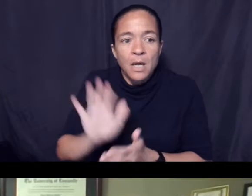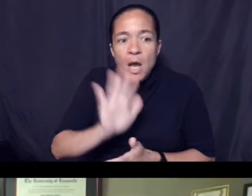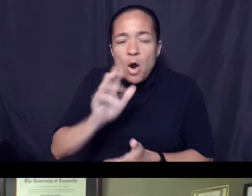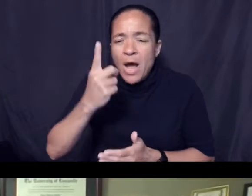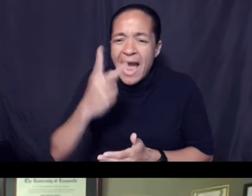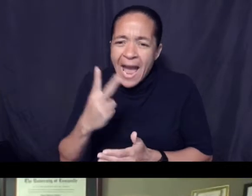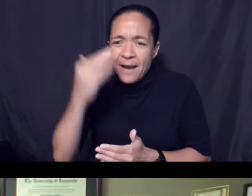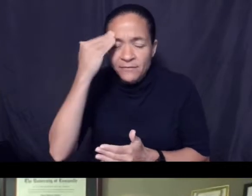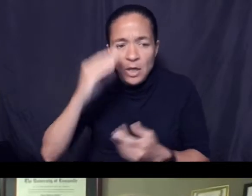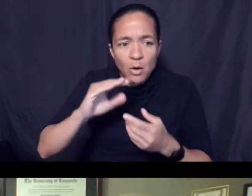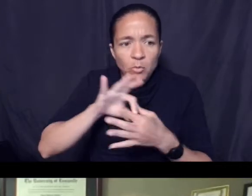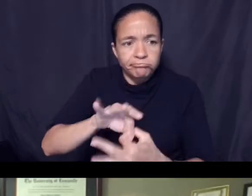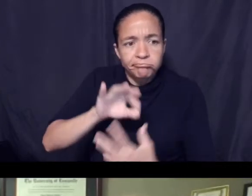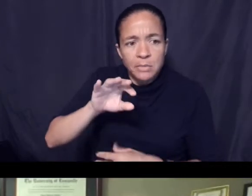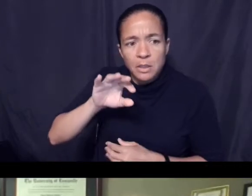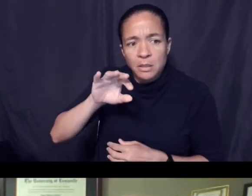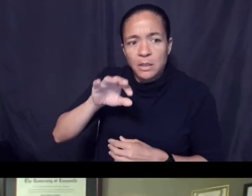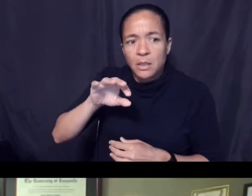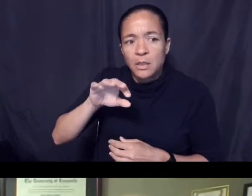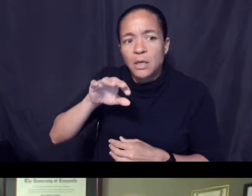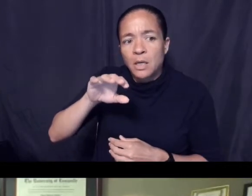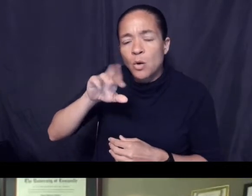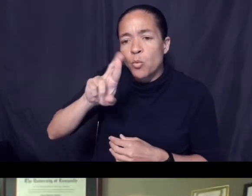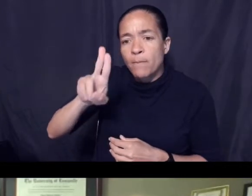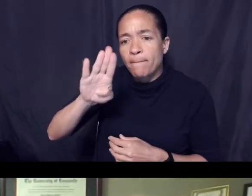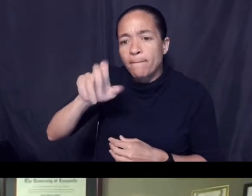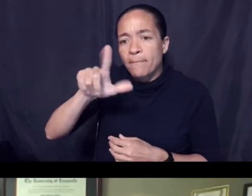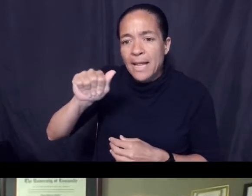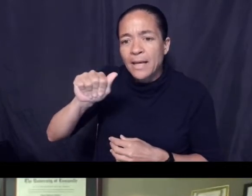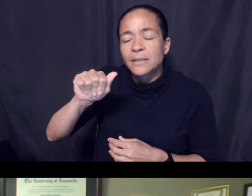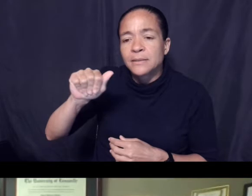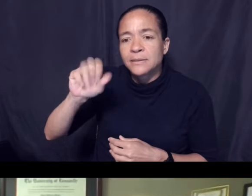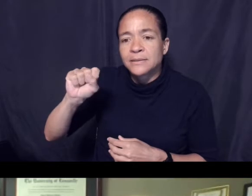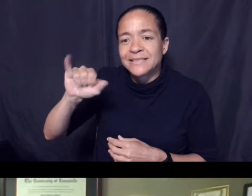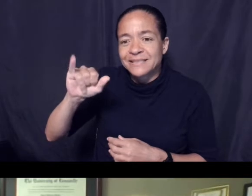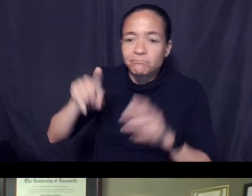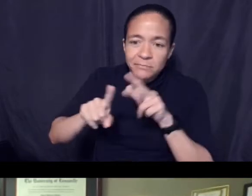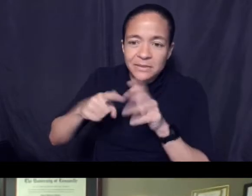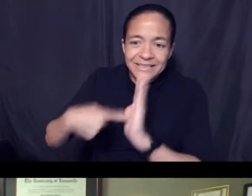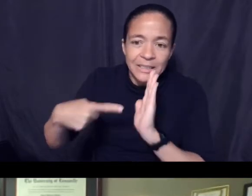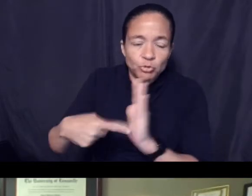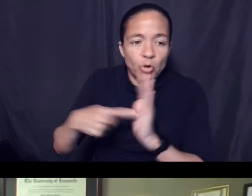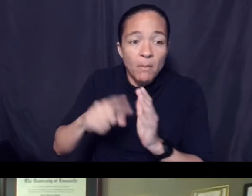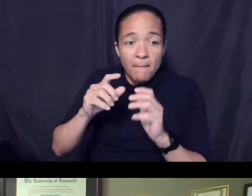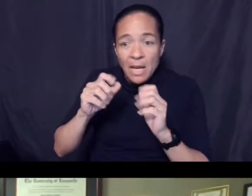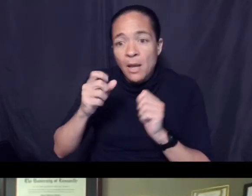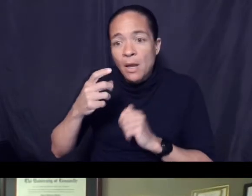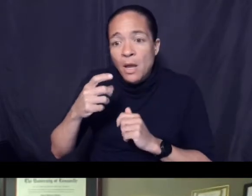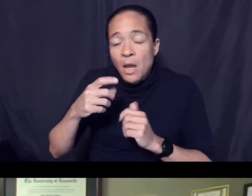congenital rubella syndrome, but all ladies are screened at their first prenatal visit. The majority of childbearing women in our country